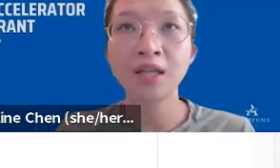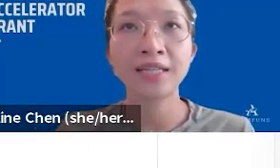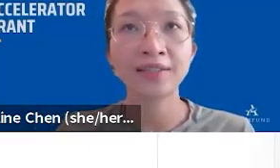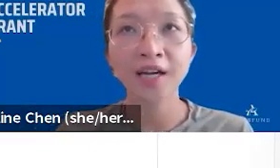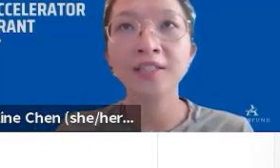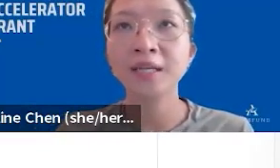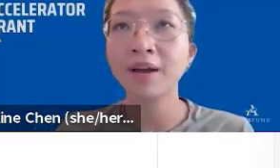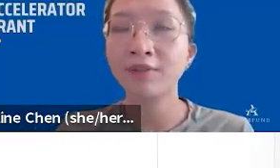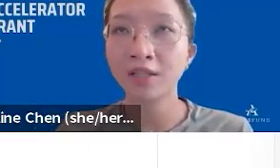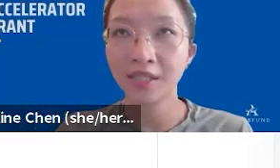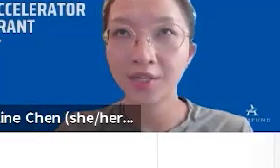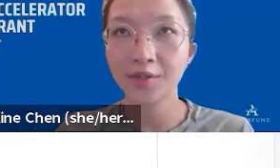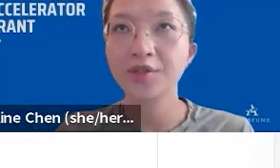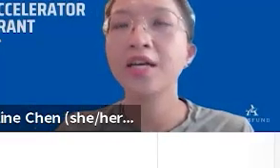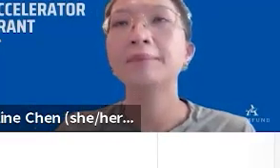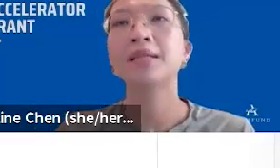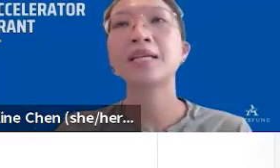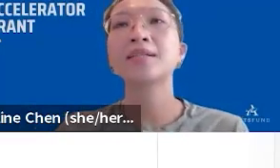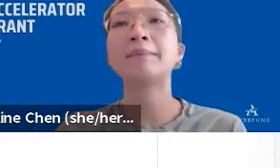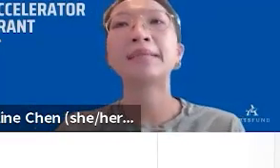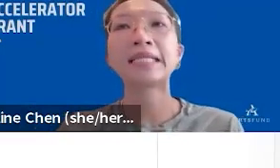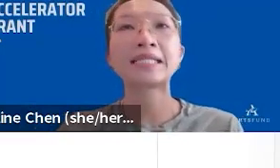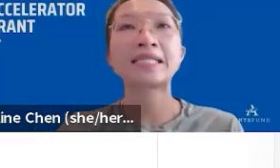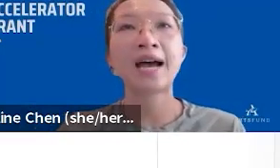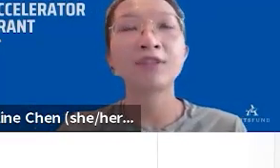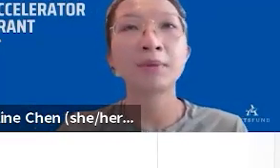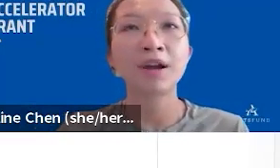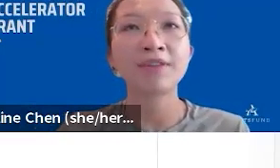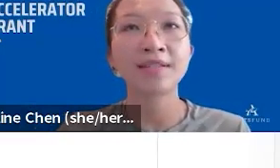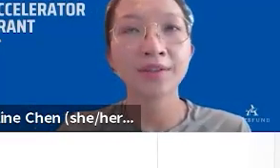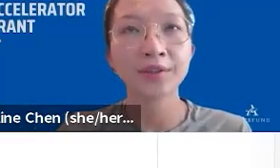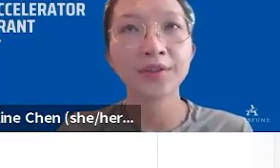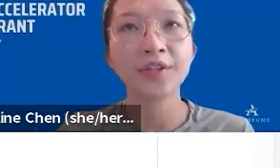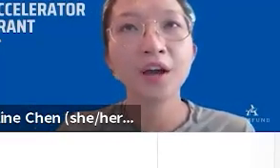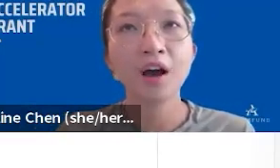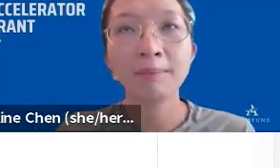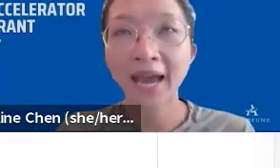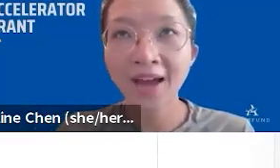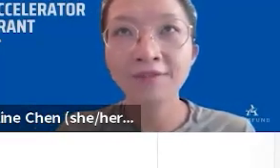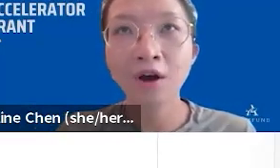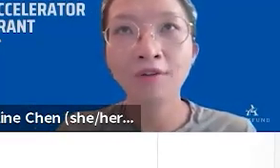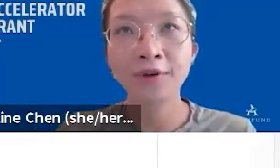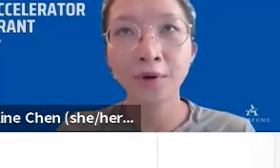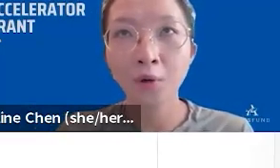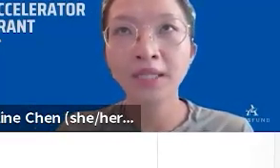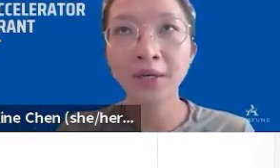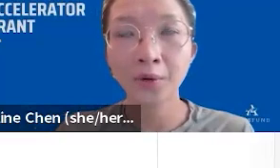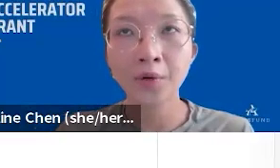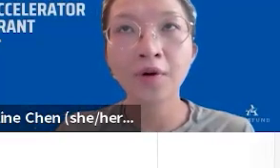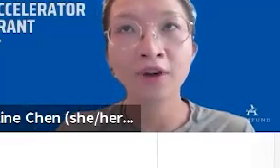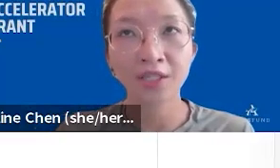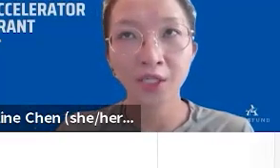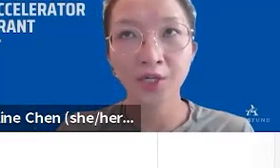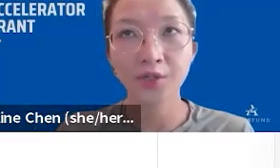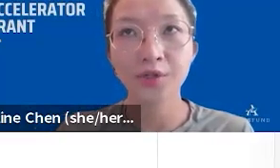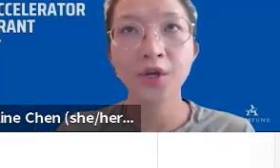is run entirely by volunteers, please complete the staff demographic sector on behalf of your only